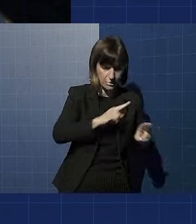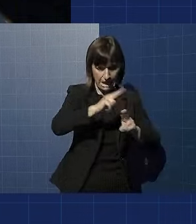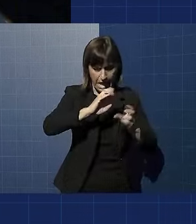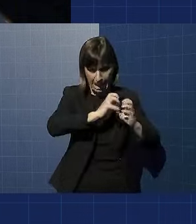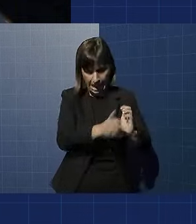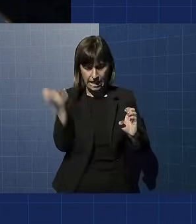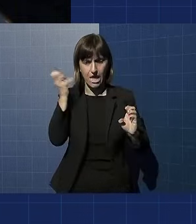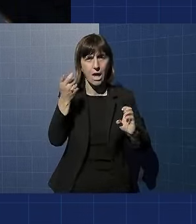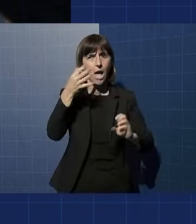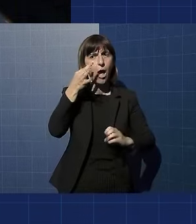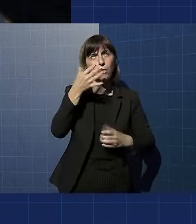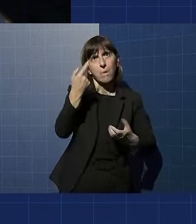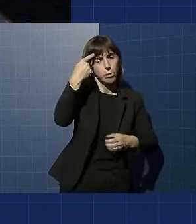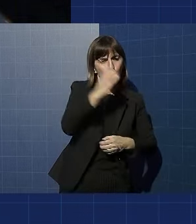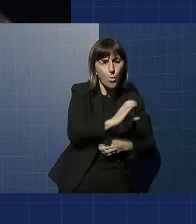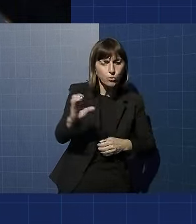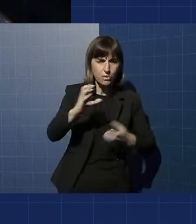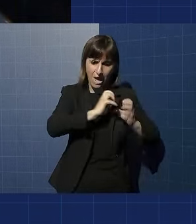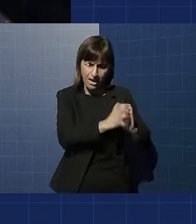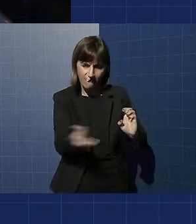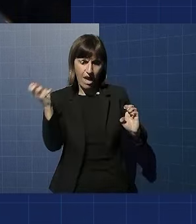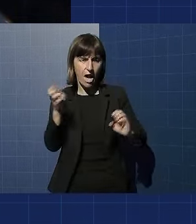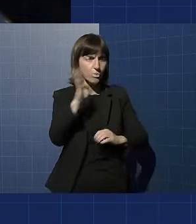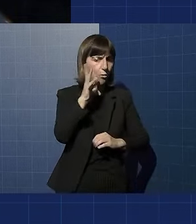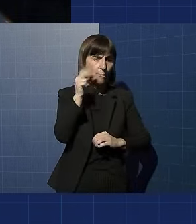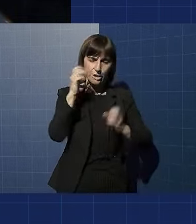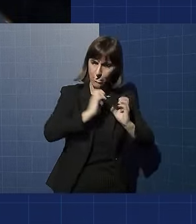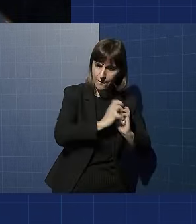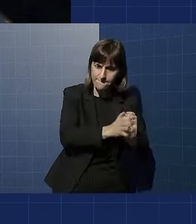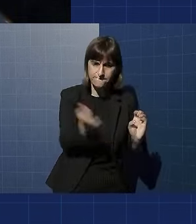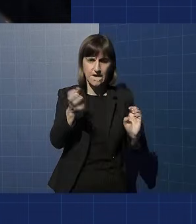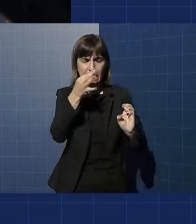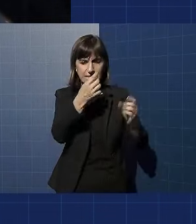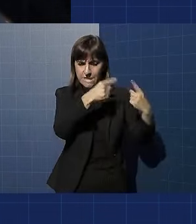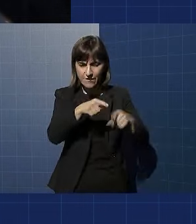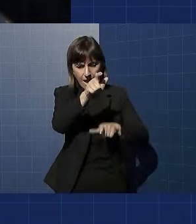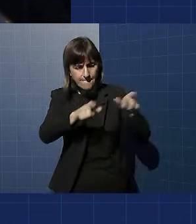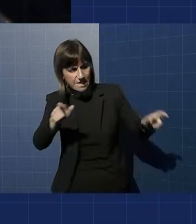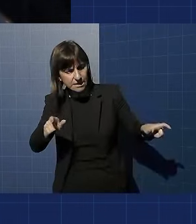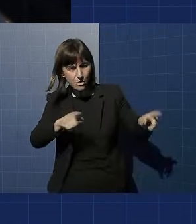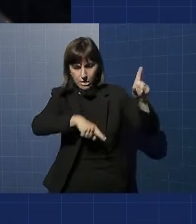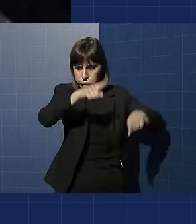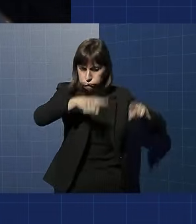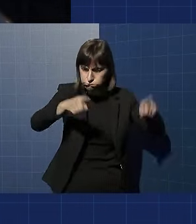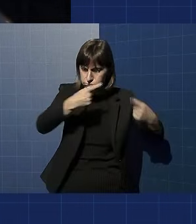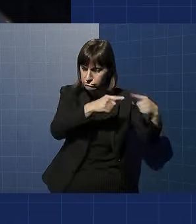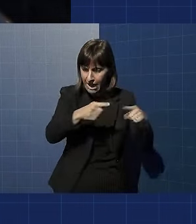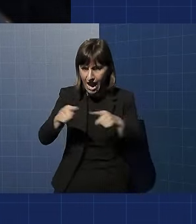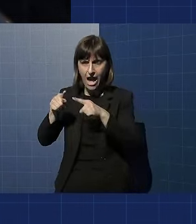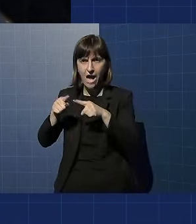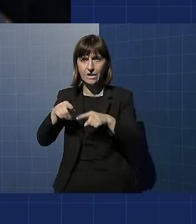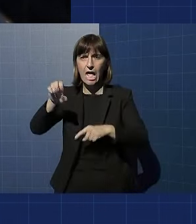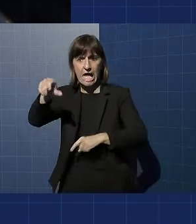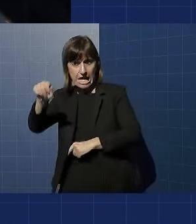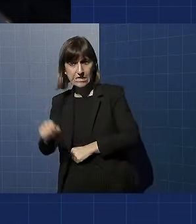it will be very diverse. So at ESA, but also at NASA, we are really studying now those types of aspects. So